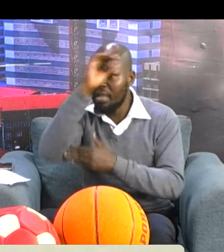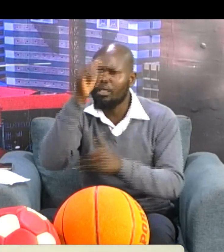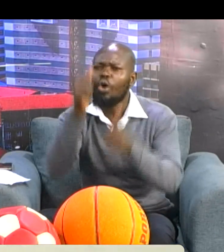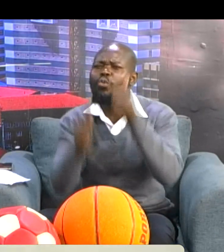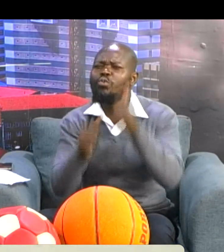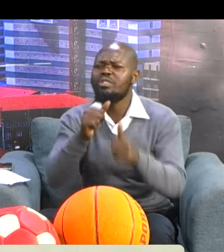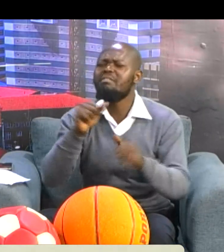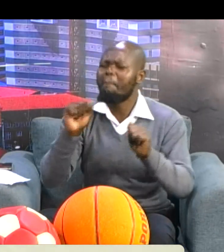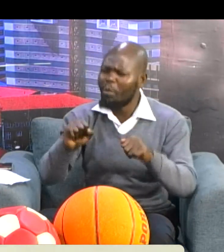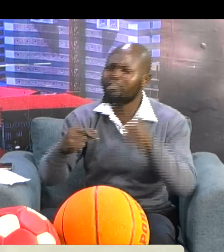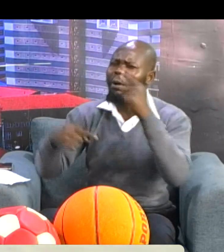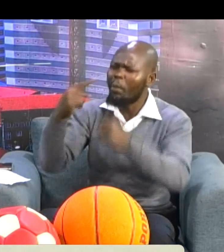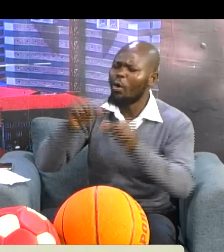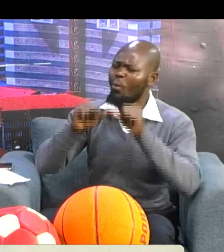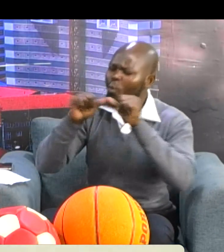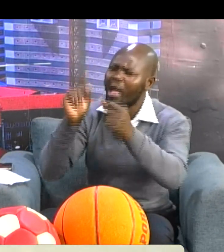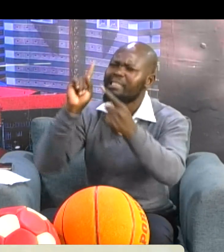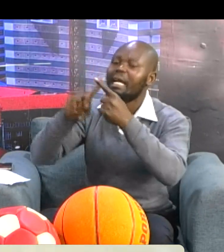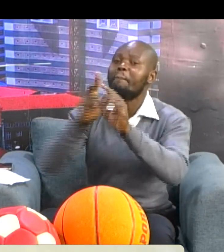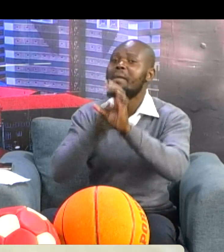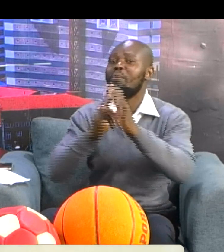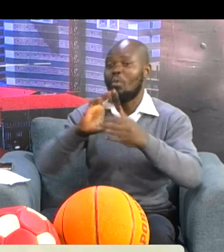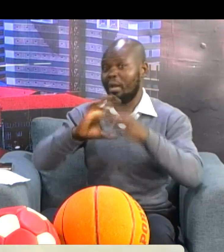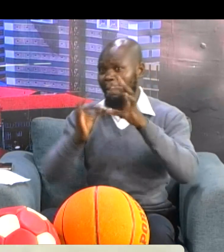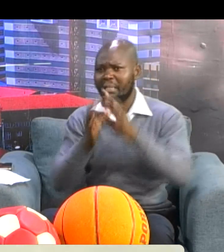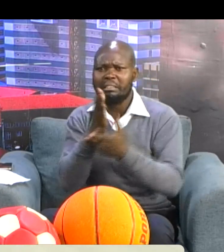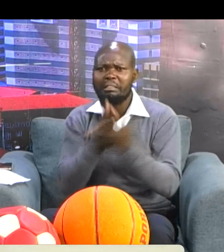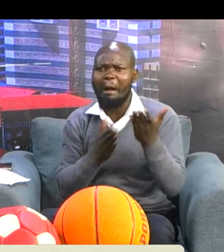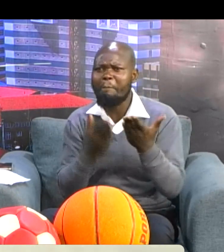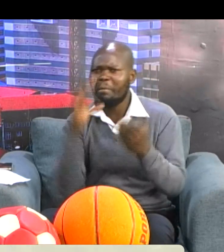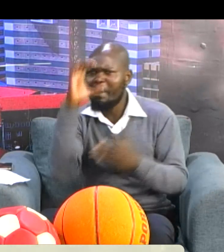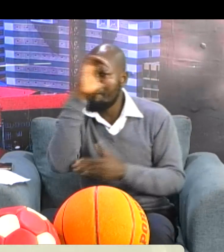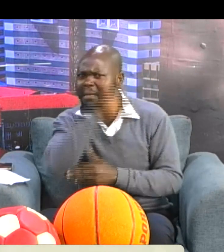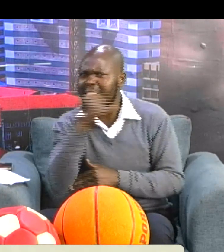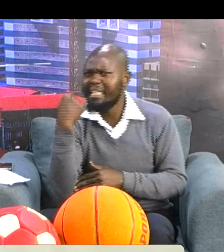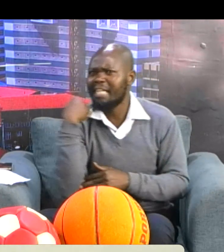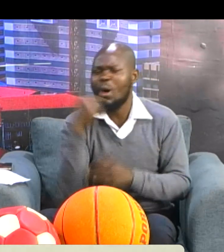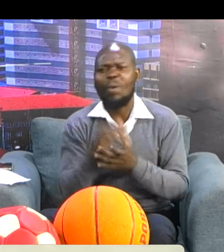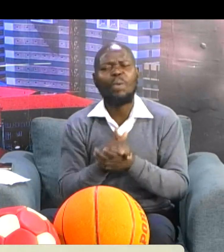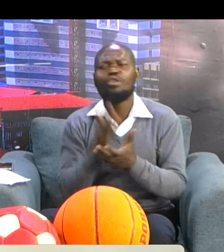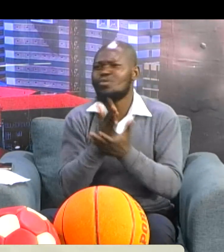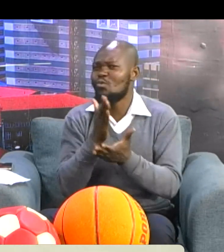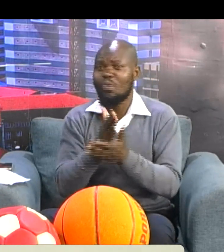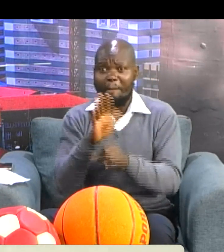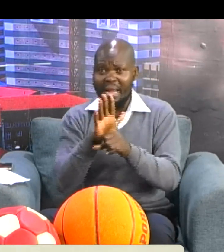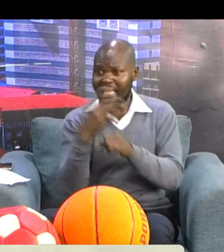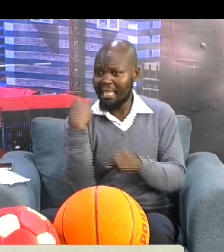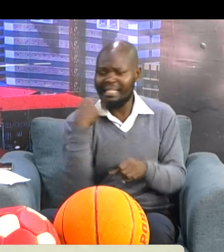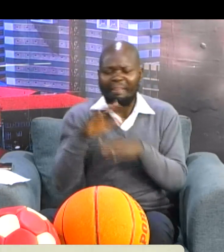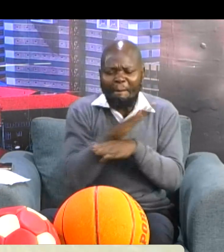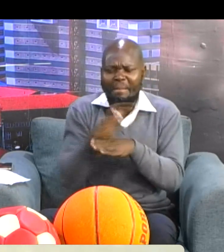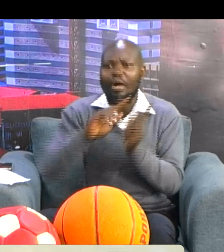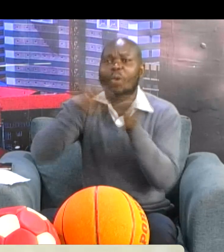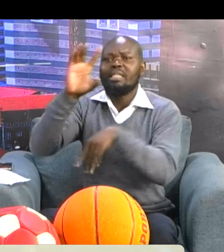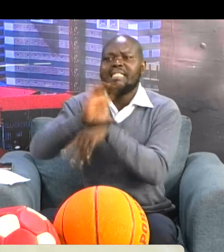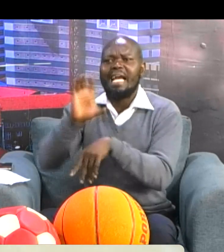Viewers, so please don't forget to share with us your opinions. Who you know, what will happen in the Olympics, and as you saw